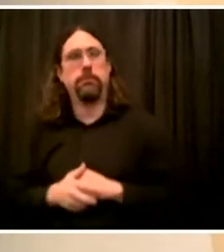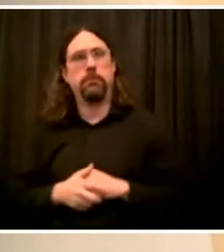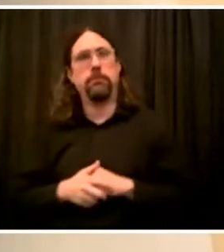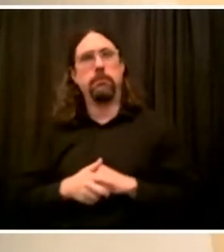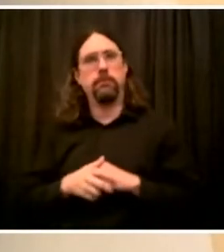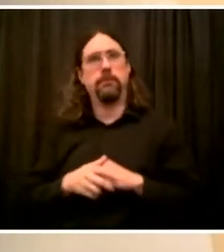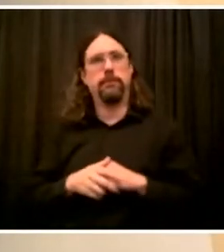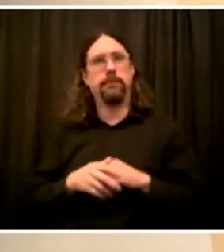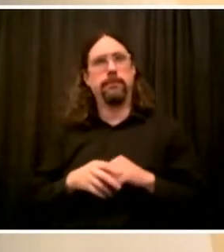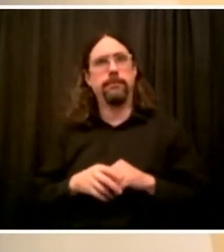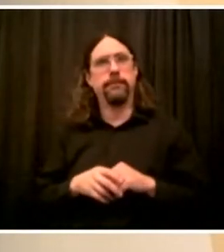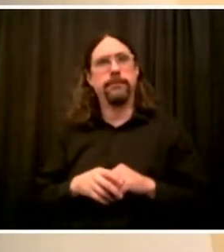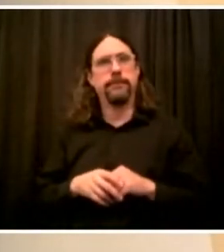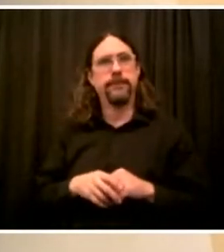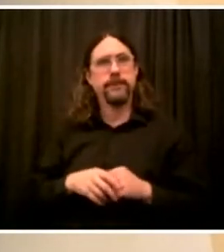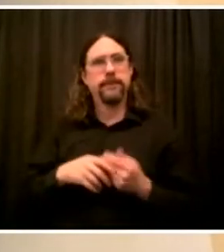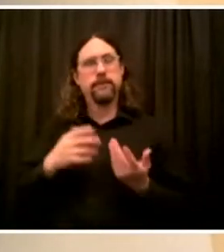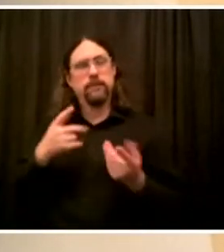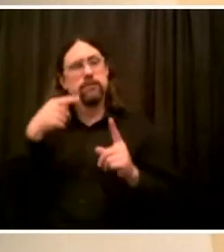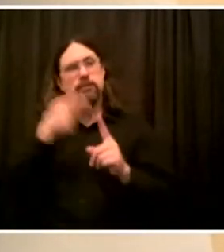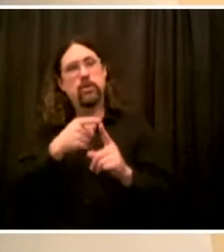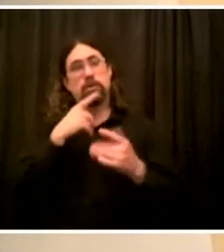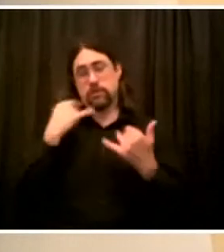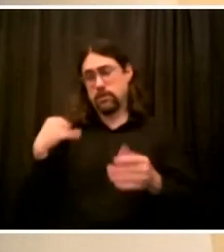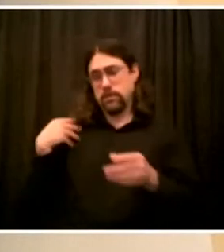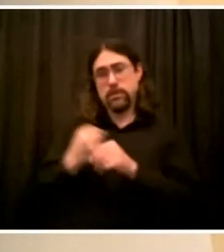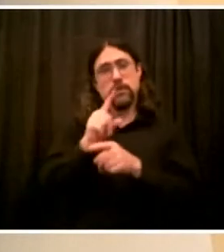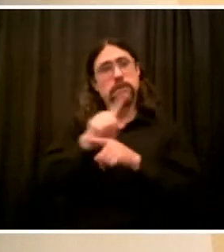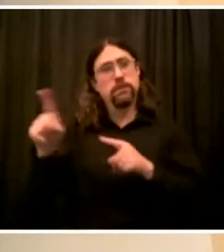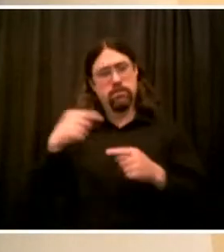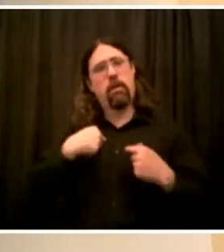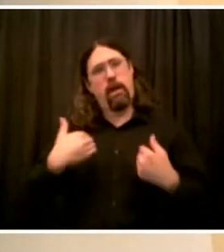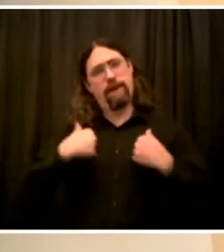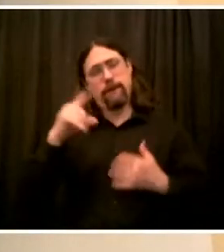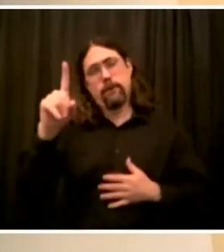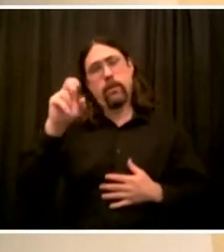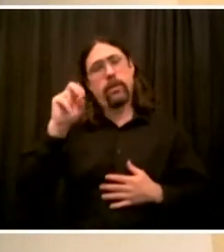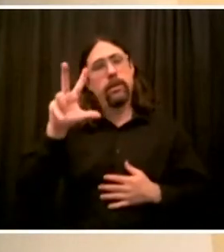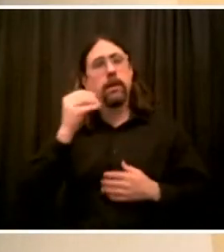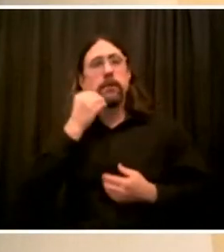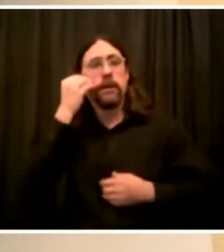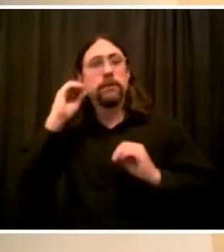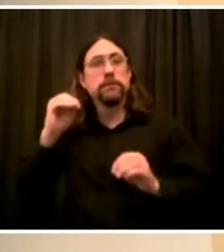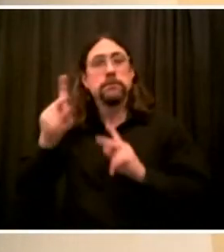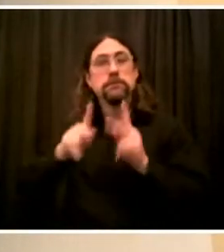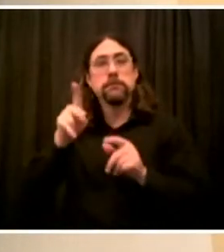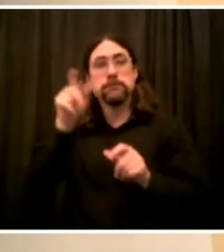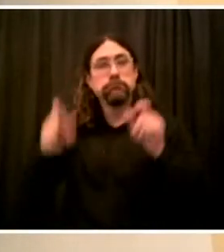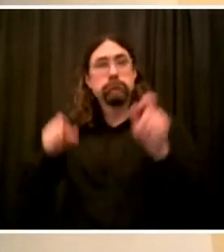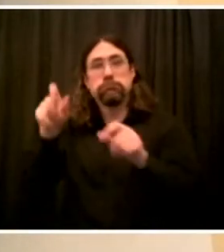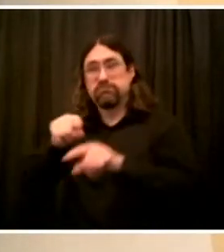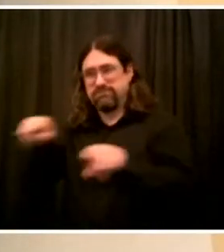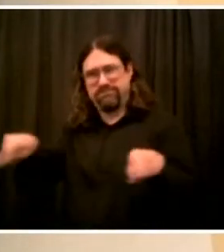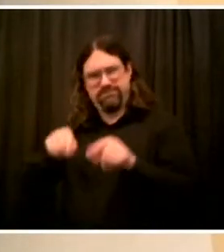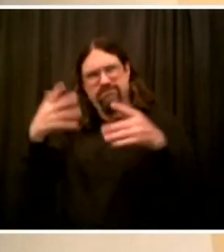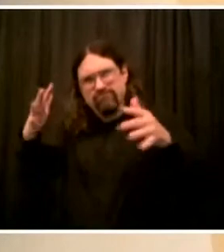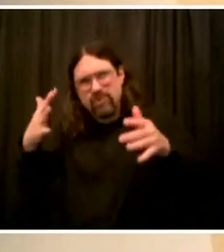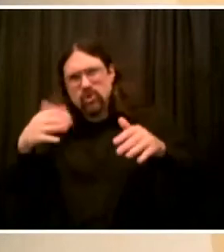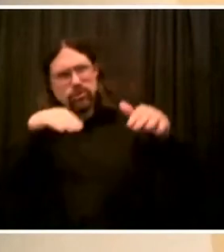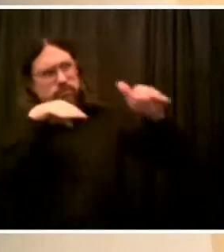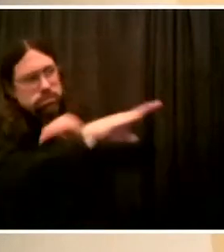is indicative of what we've been seeing for the last couple of years. If you keep looking for what it is that the person wants and